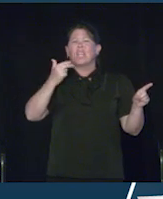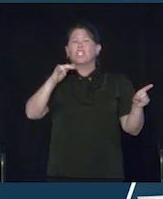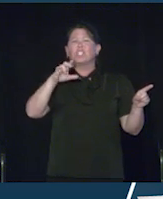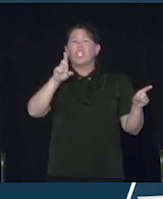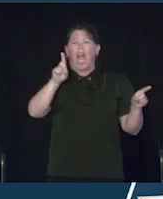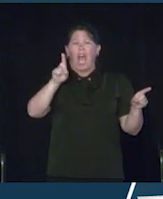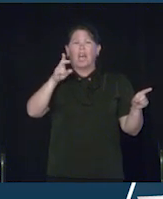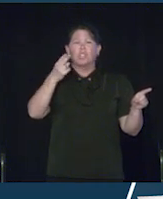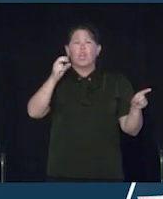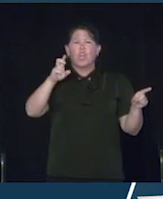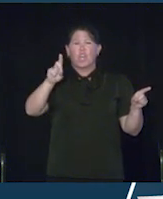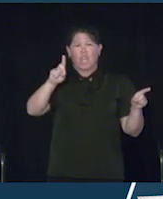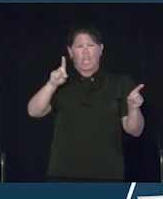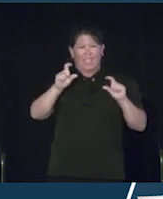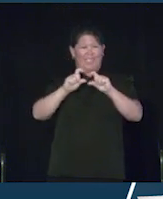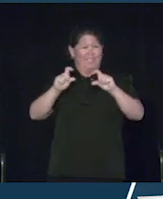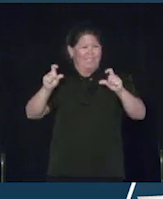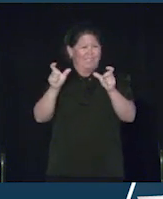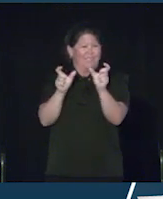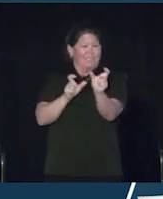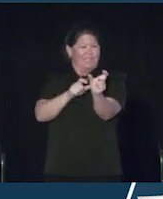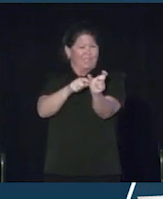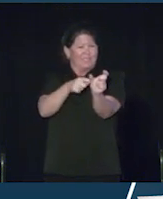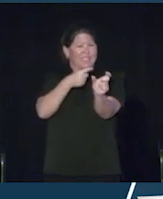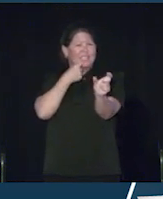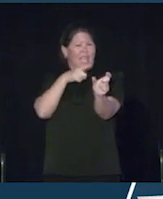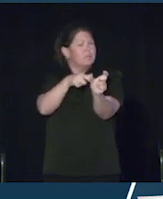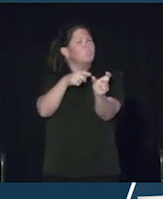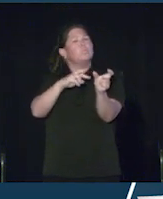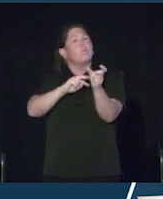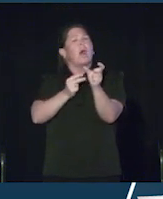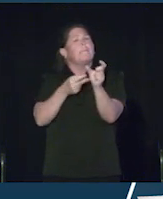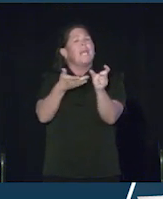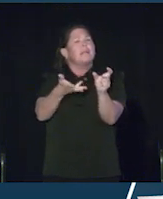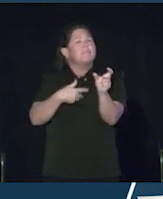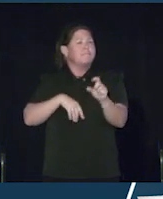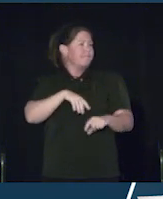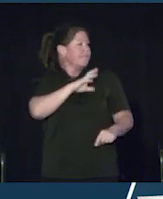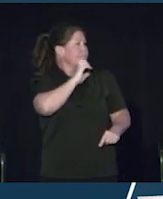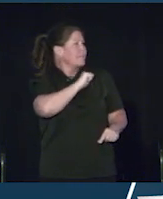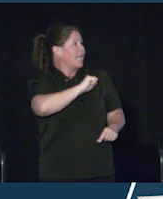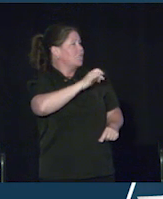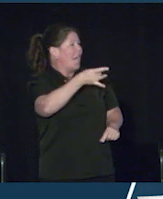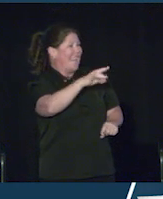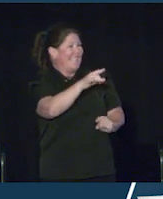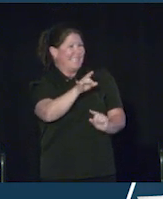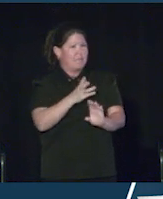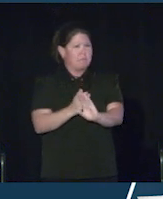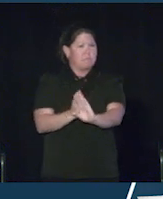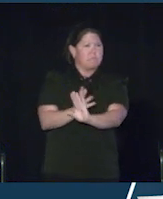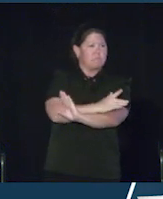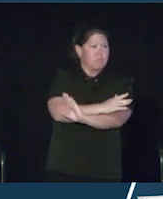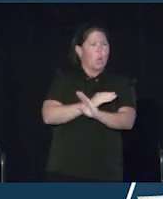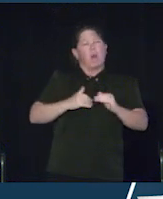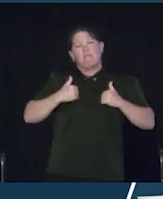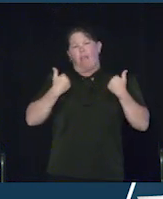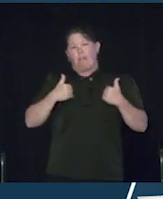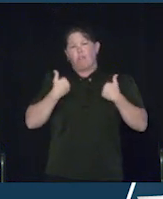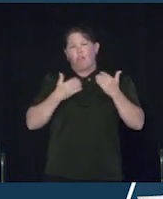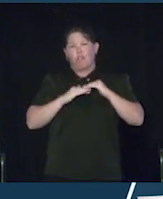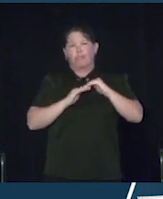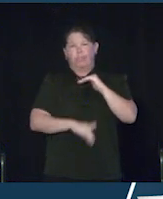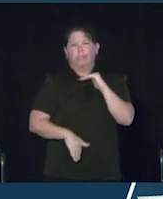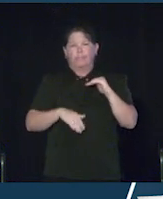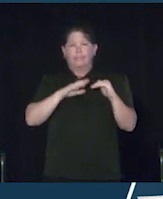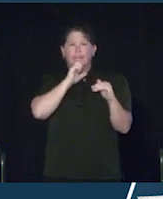so prior to the age of 18. So as long as there is documentation that the onsite of